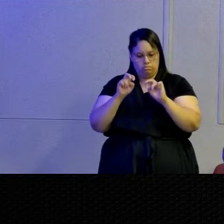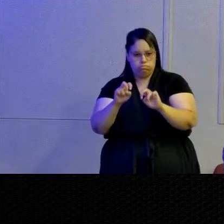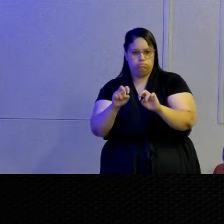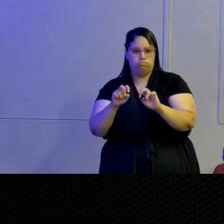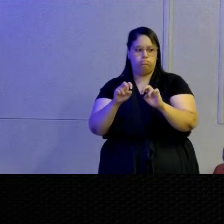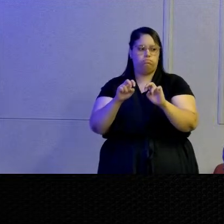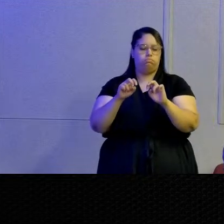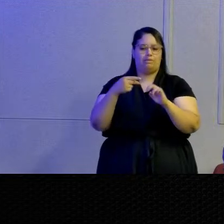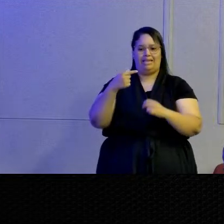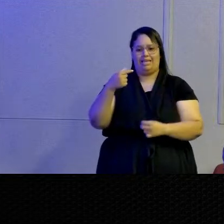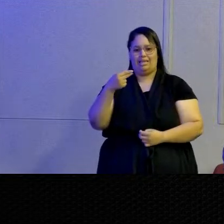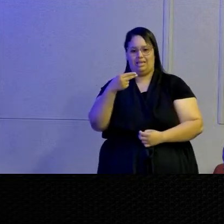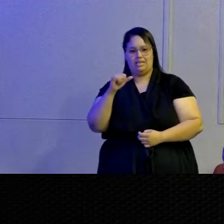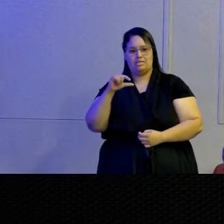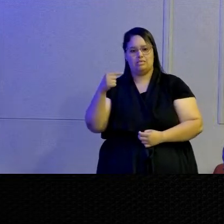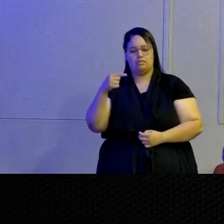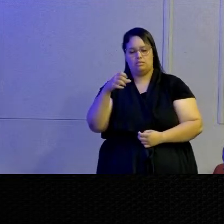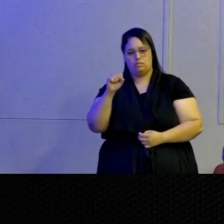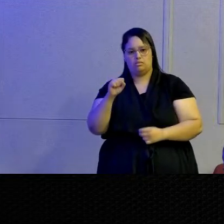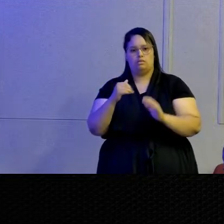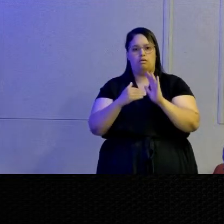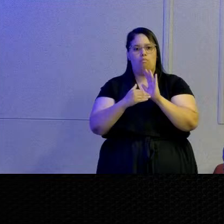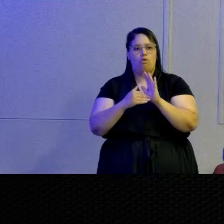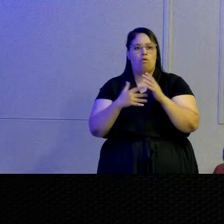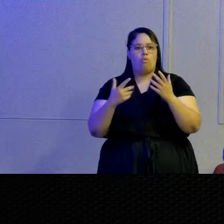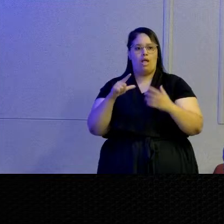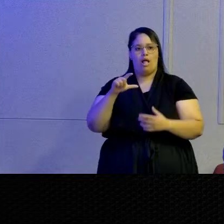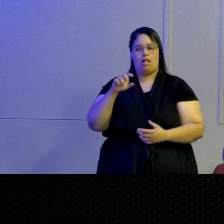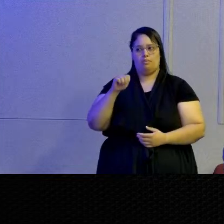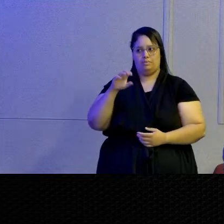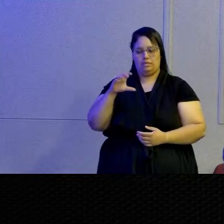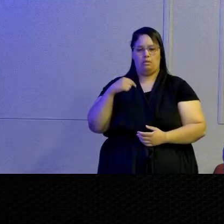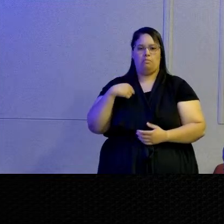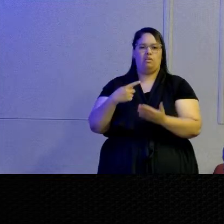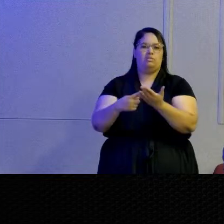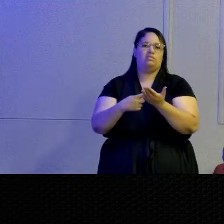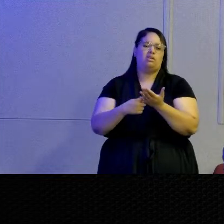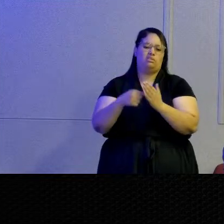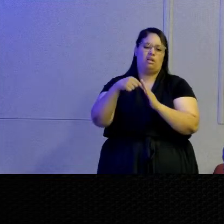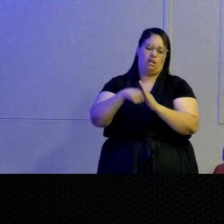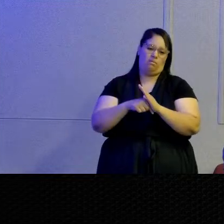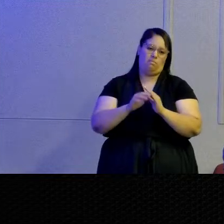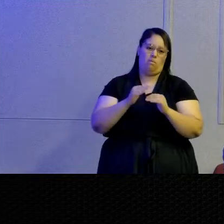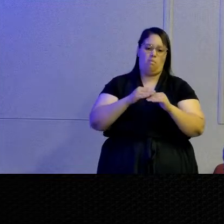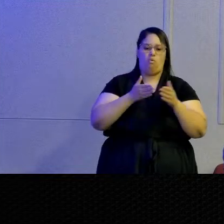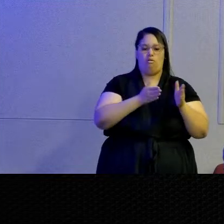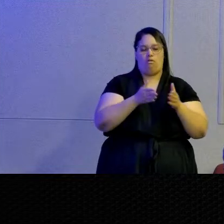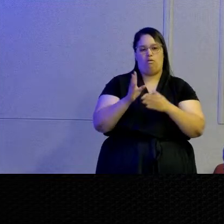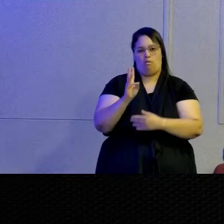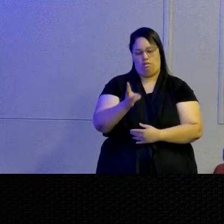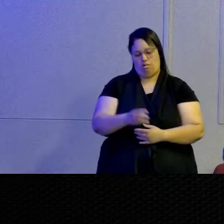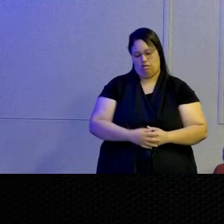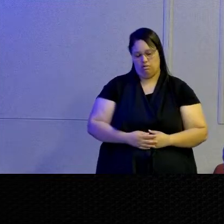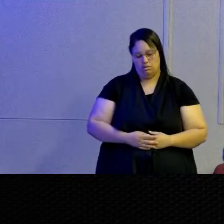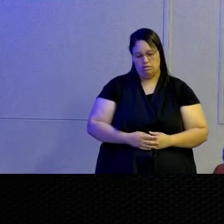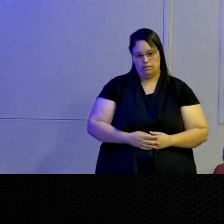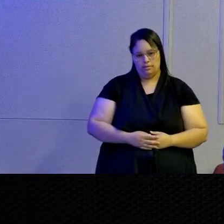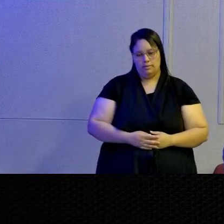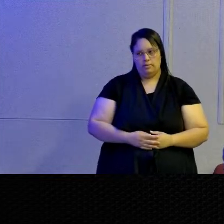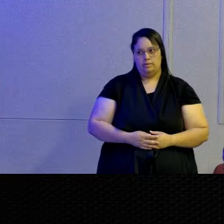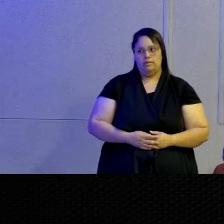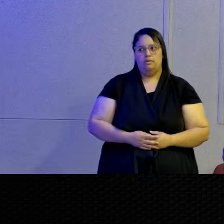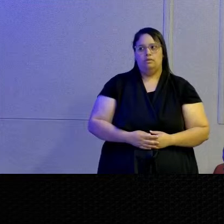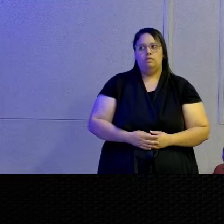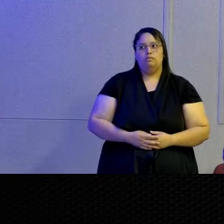beyond the Higgs model at the LHC, and I'll discuss some of those. A